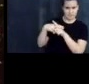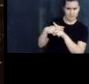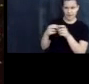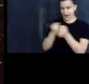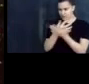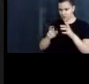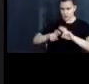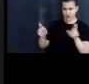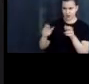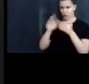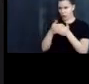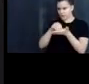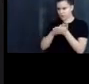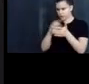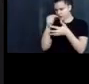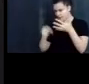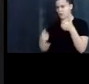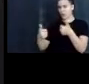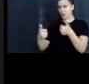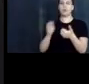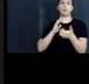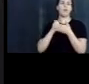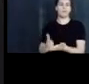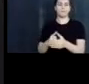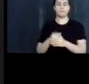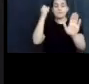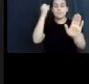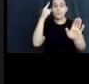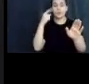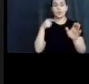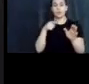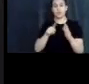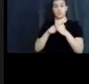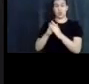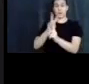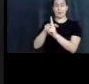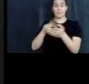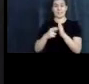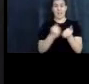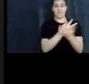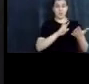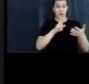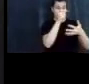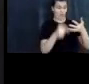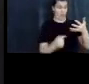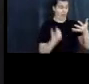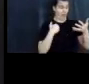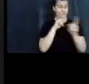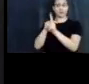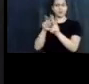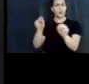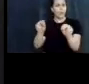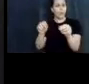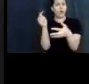some things to remember. You don't have to have everything to start doing something. You can go ahead and upload your